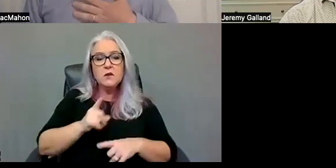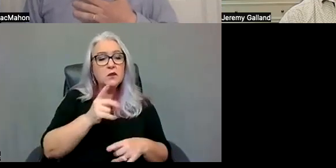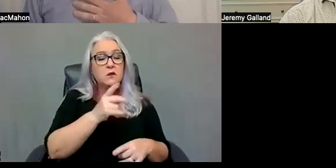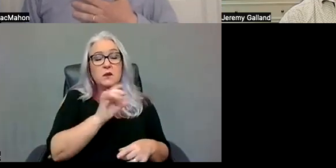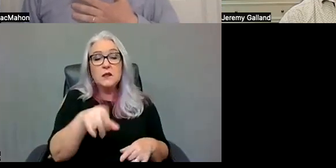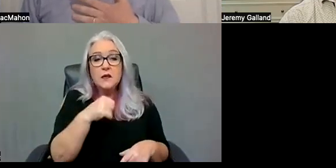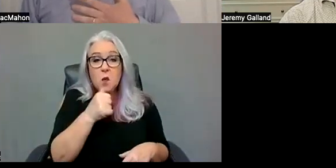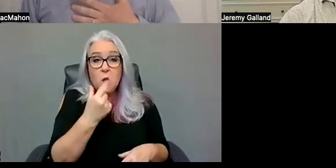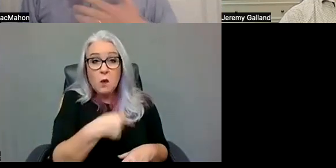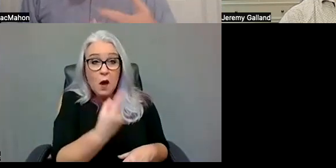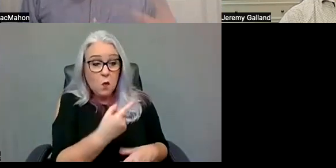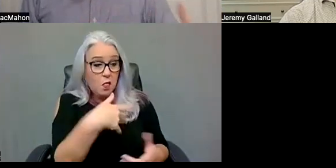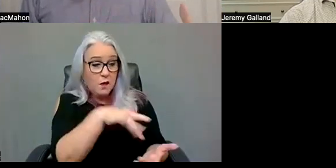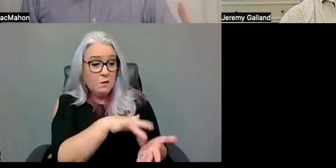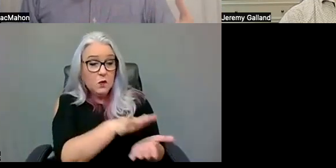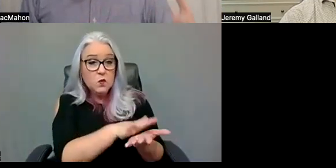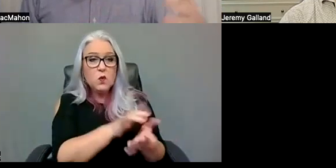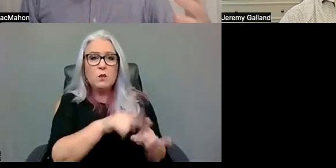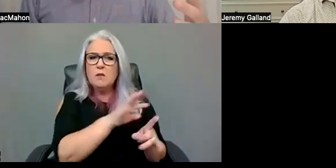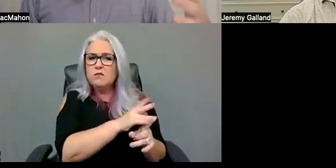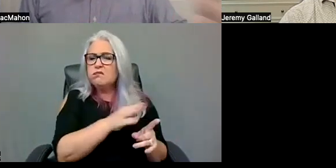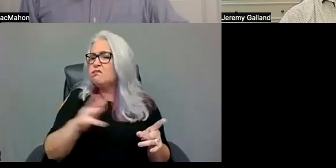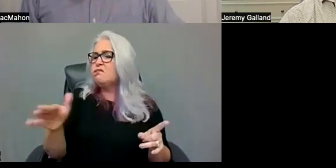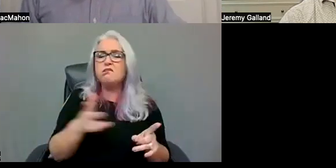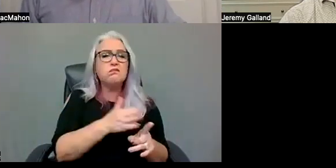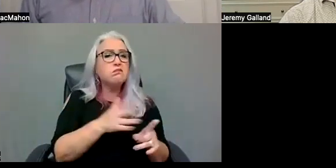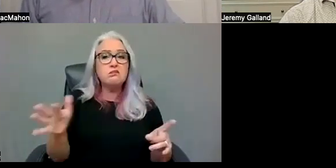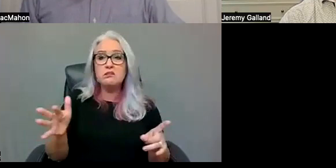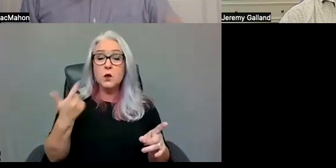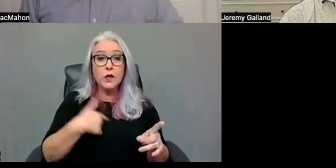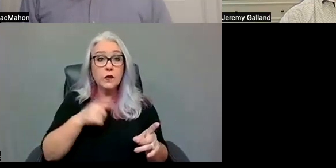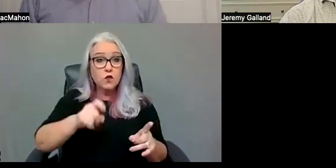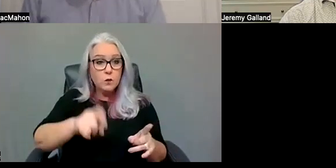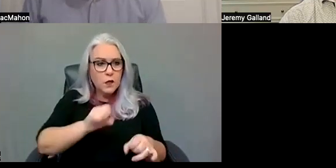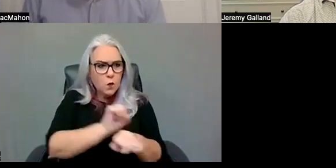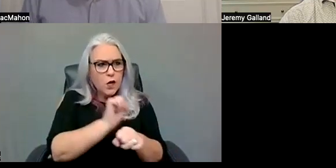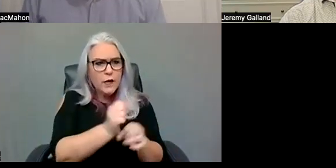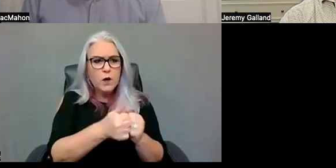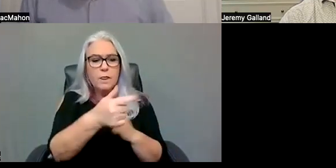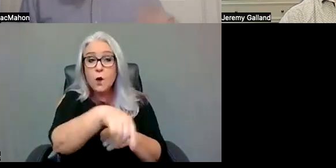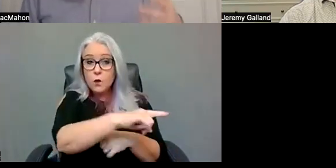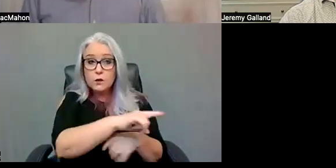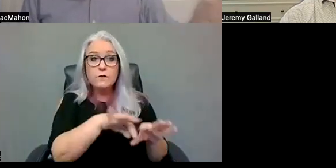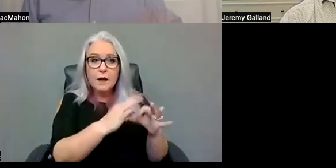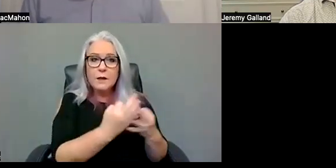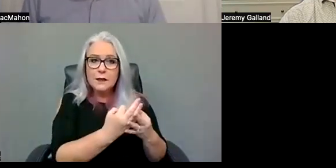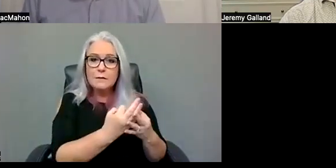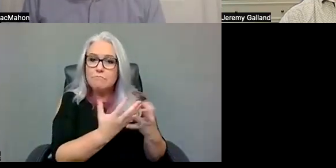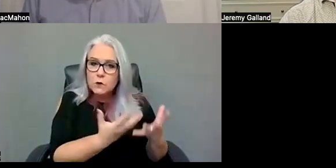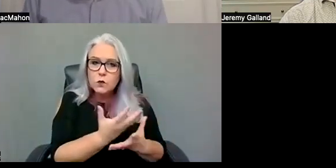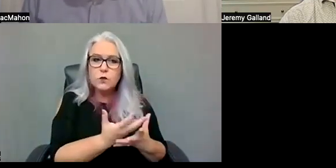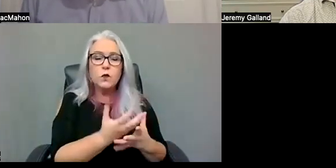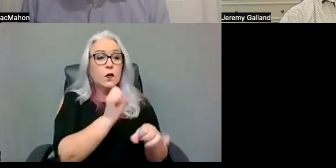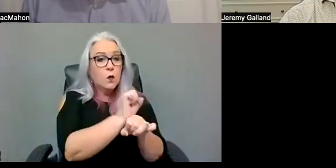And you know, my view is that that we should be working more closely with those families to work